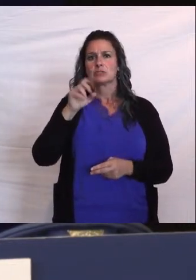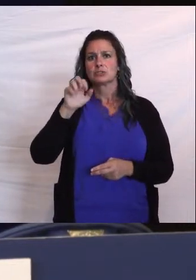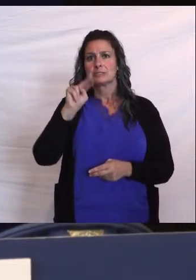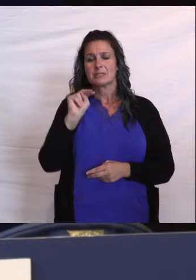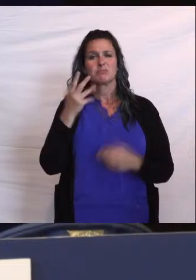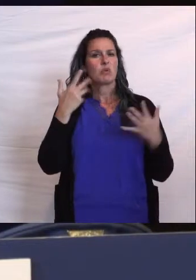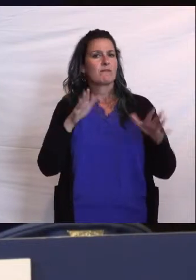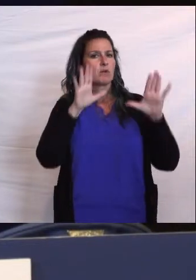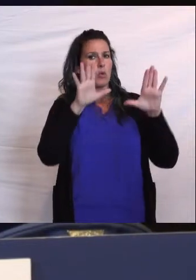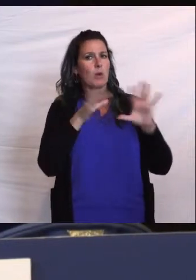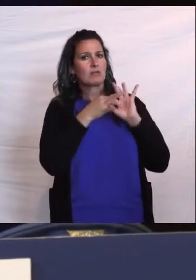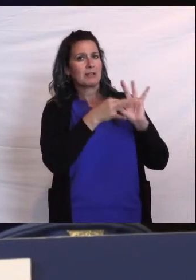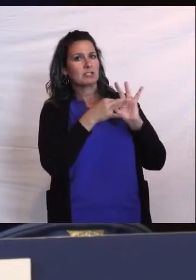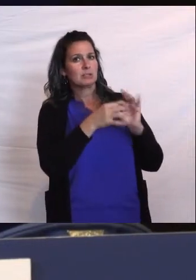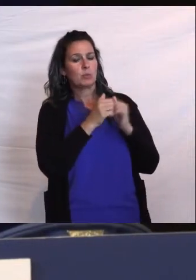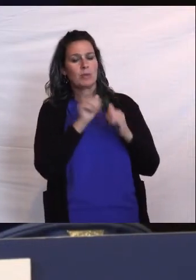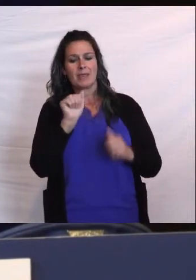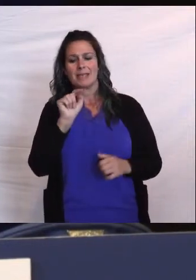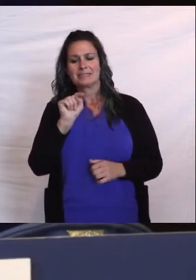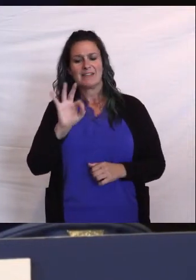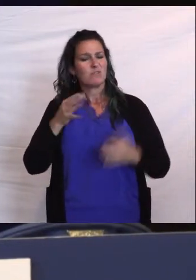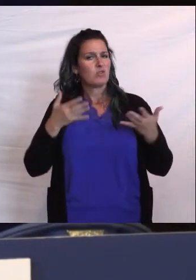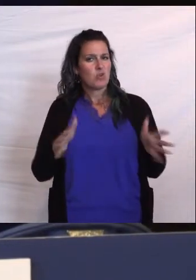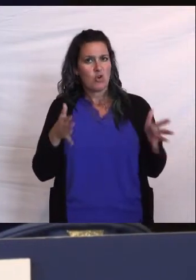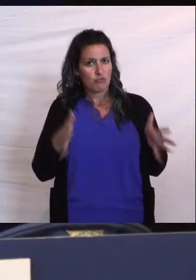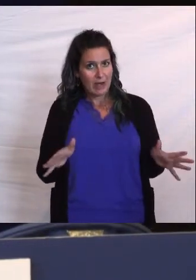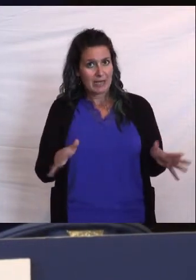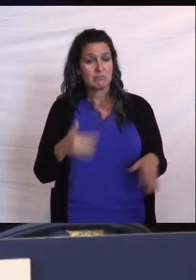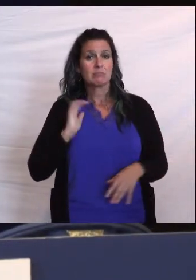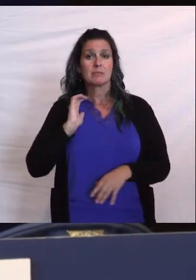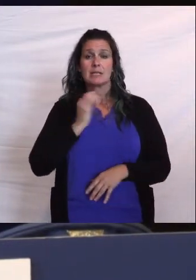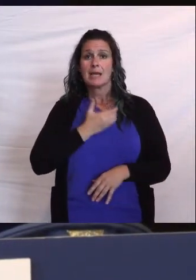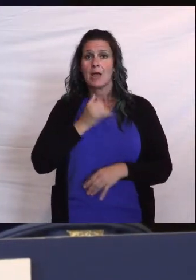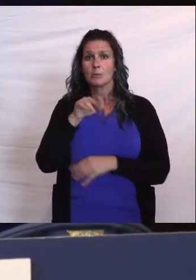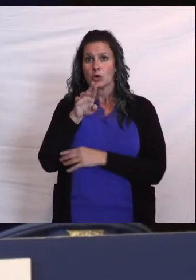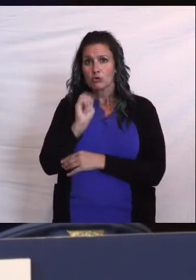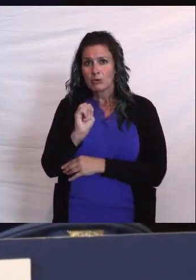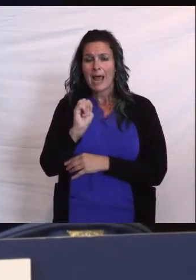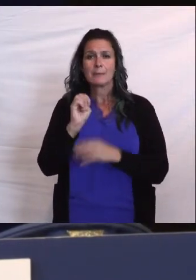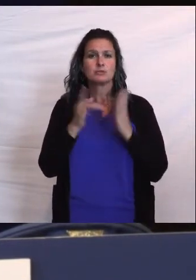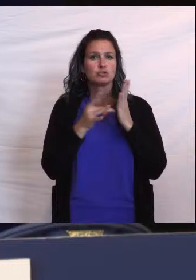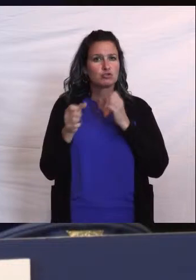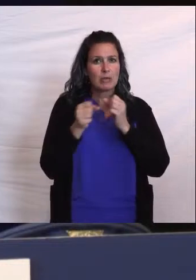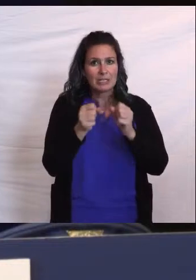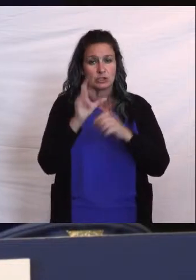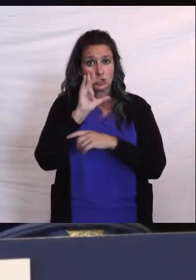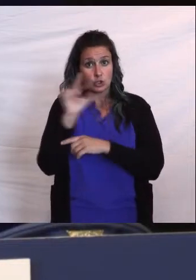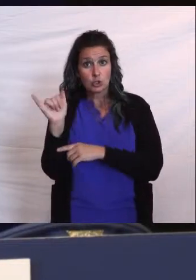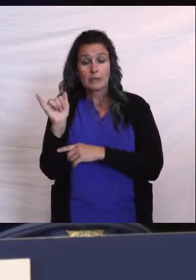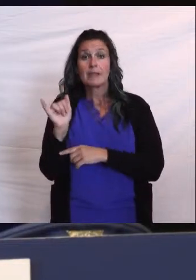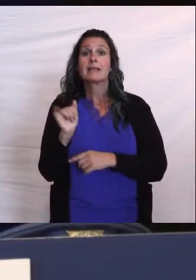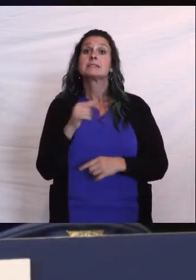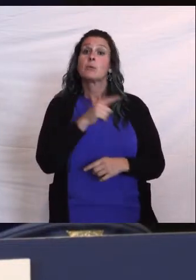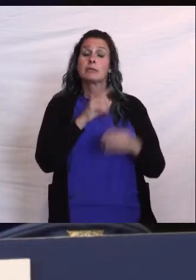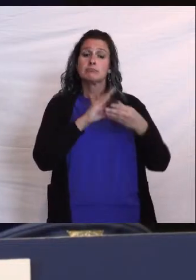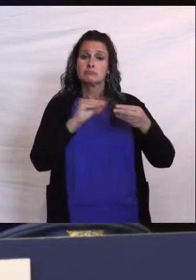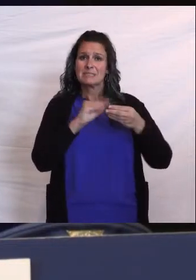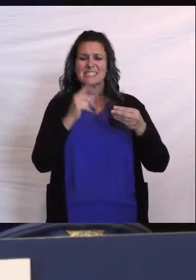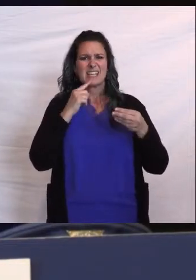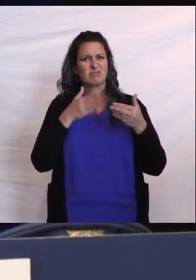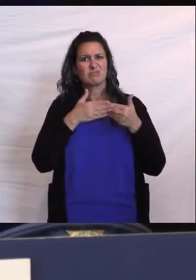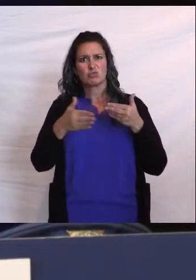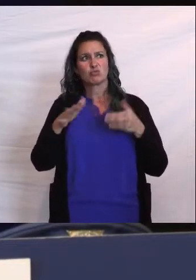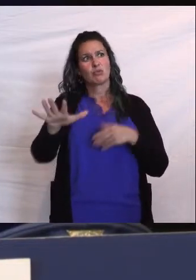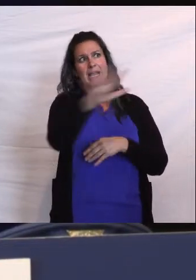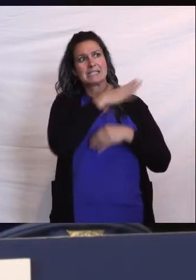phenomenal relationship with the ATF and what our crime gun strategies are, and out of his mouth, he says the rest of the nation looks